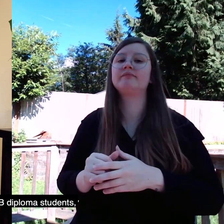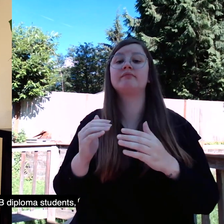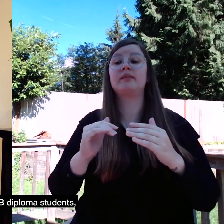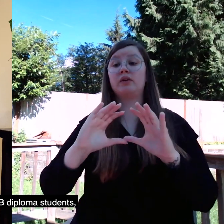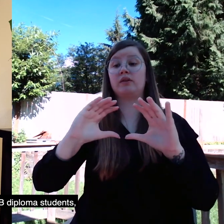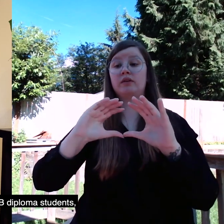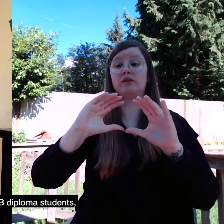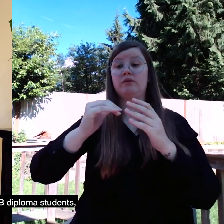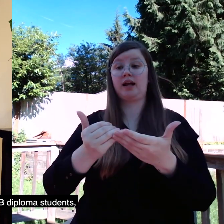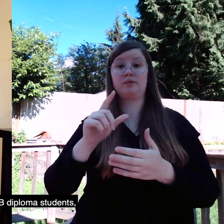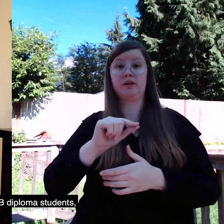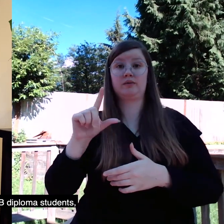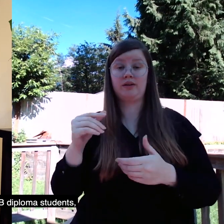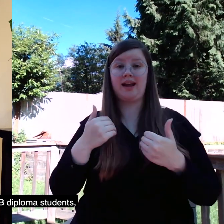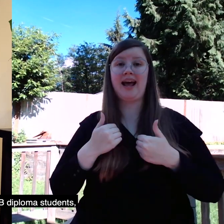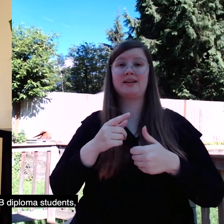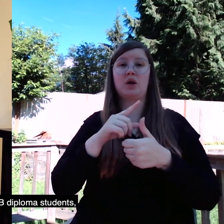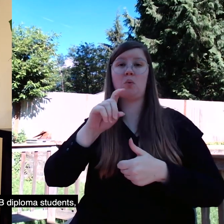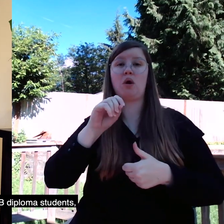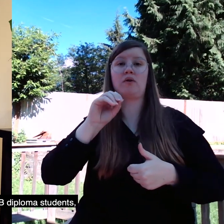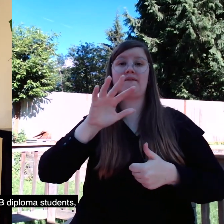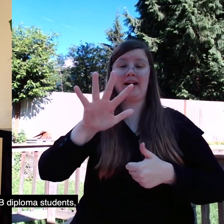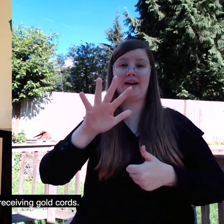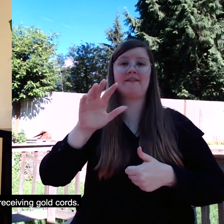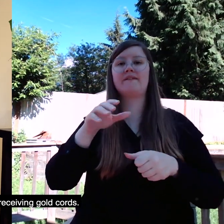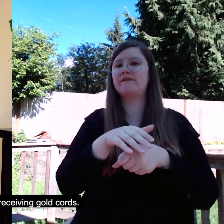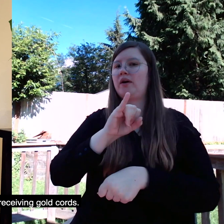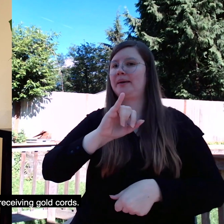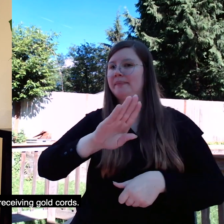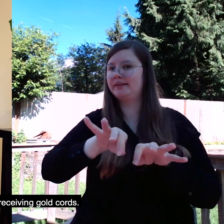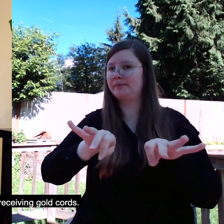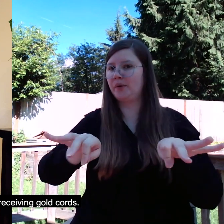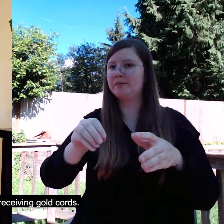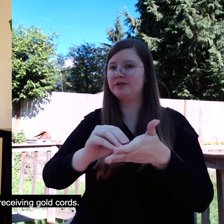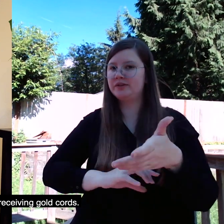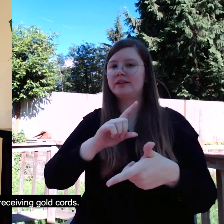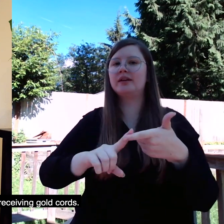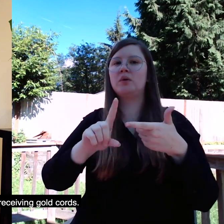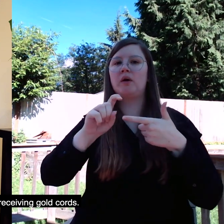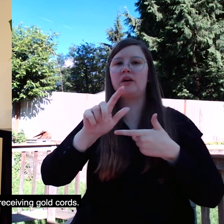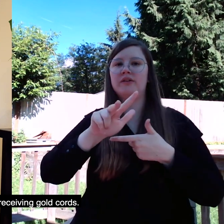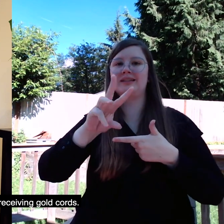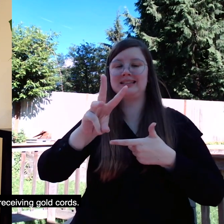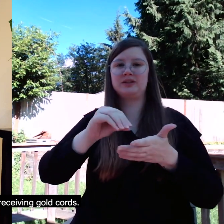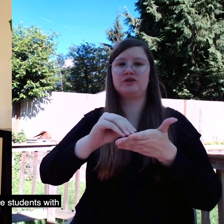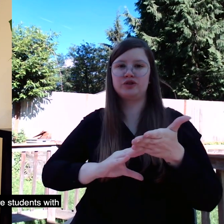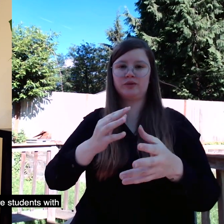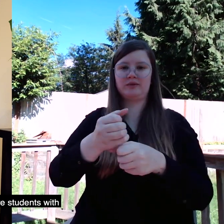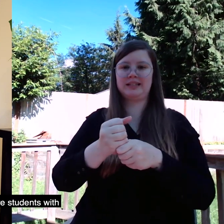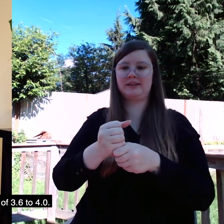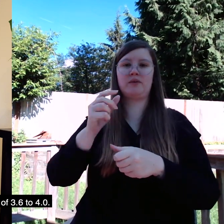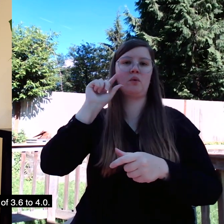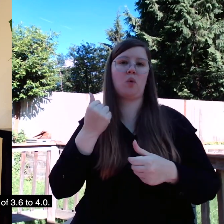has 105 full IB diploma students, 136 students receiving gold cords.